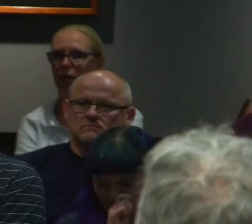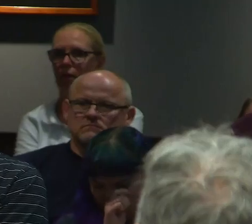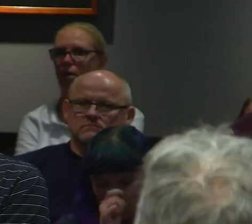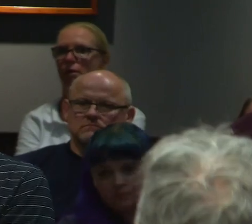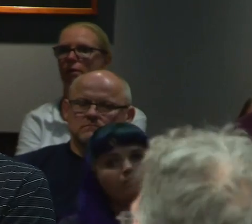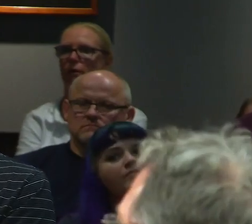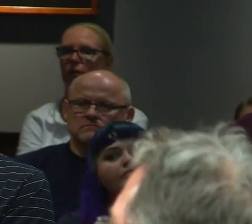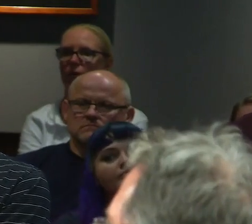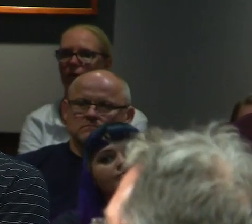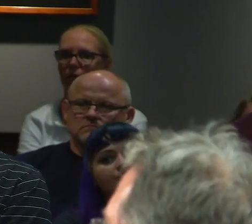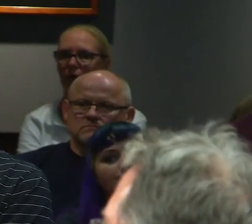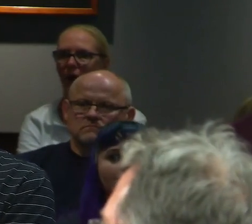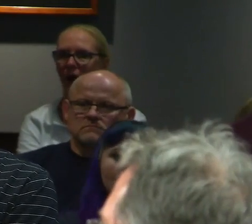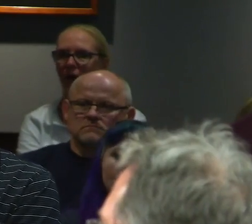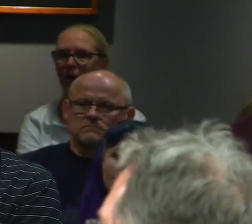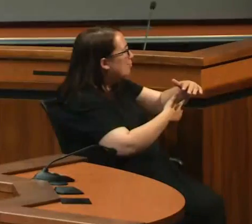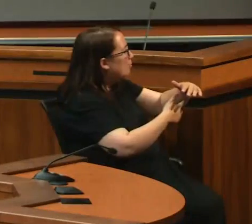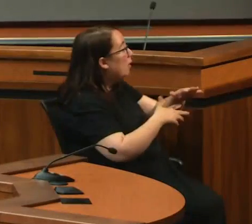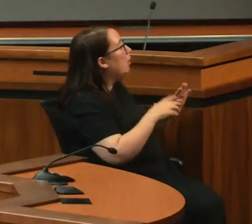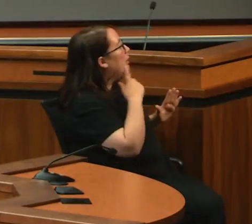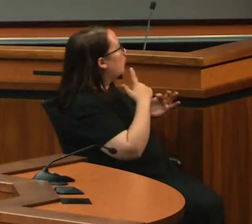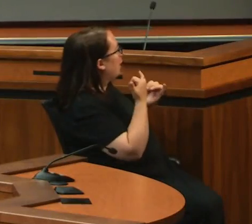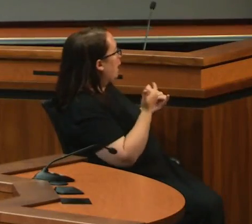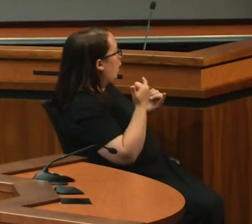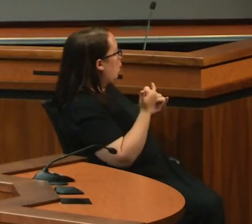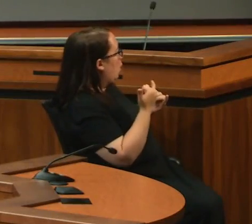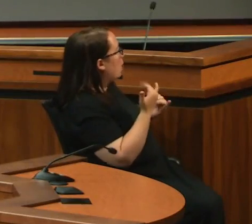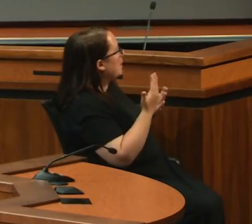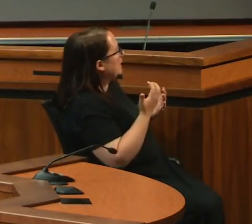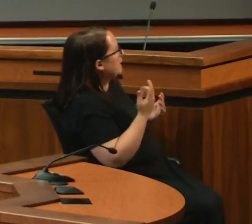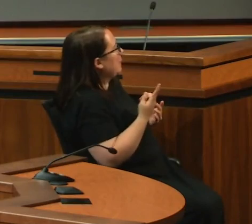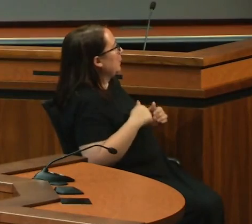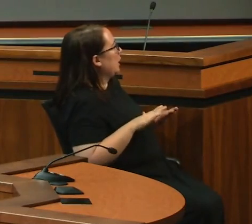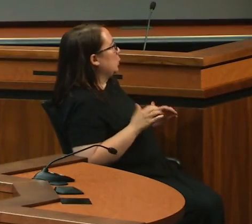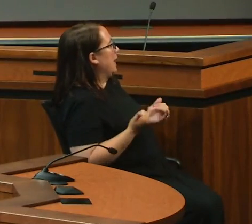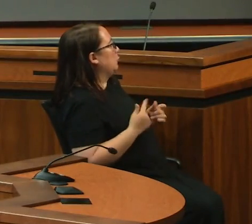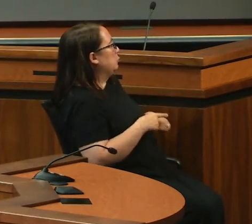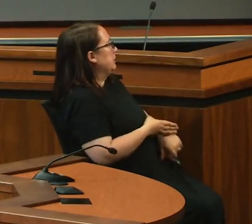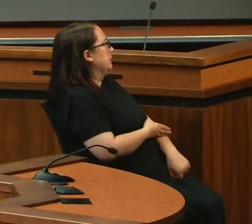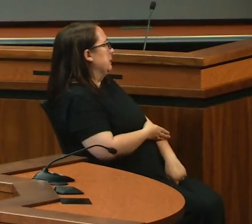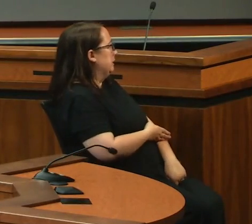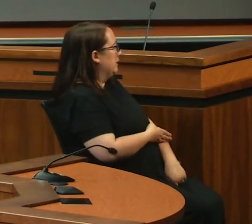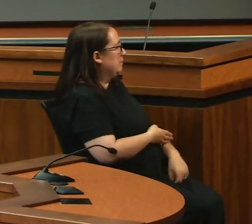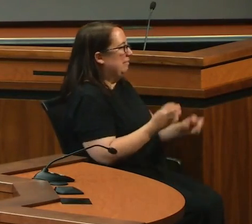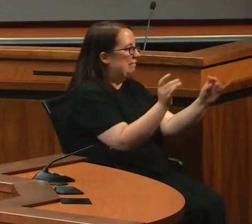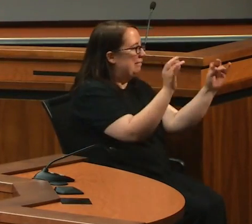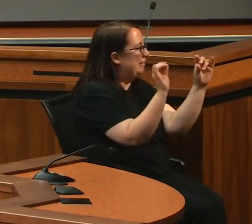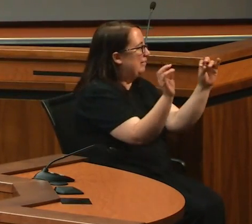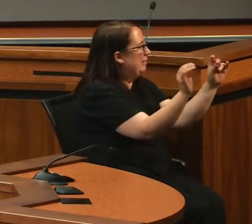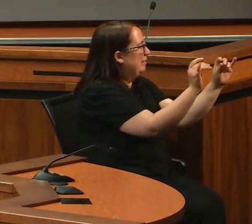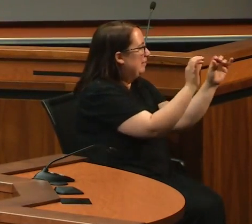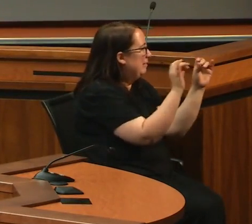bridge. And I think looking at that bridge, too, in the immediate term, there might be some things that can be done just to make, in terms of embedded boulders in there, to make it work